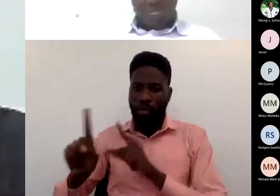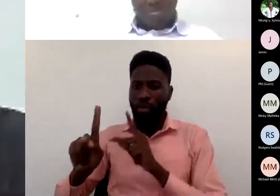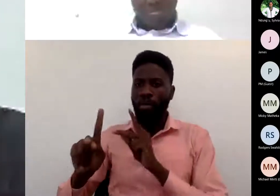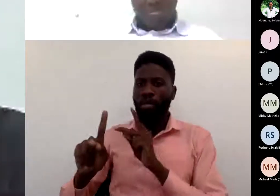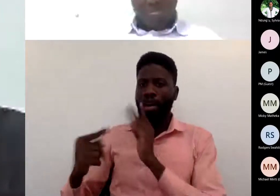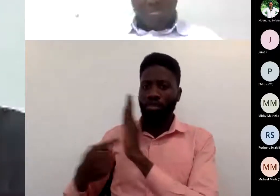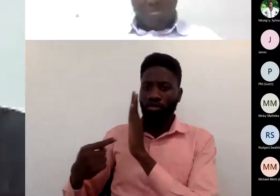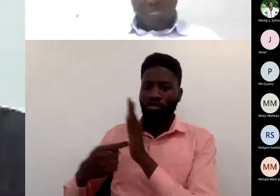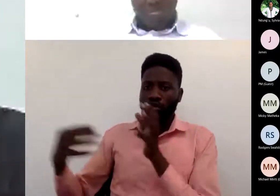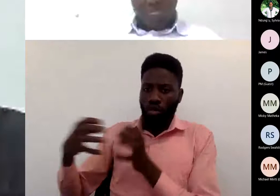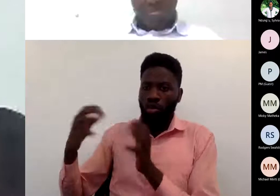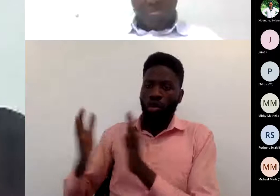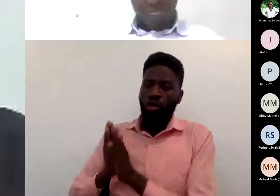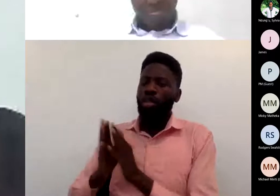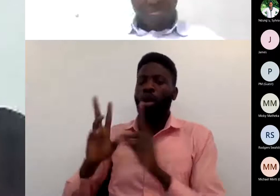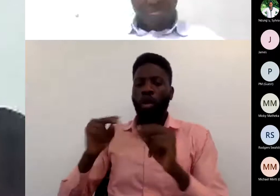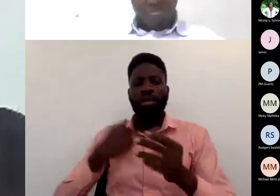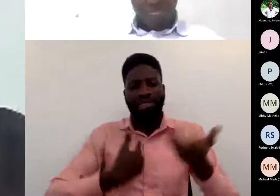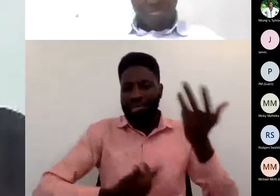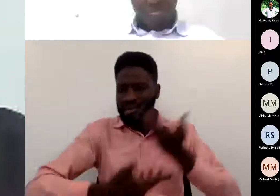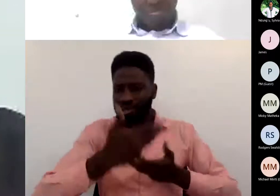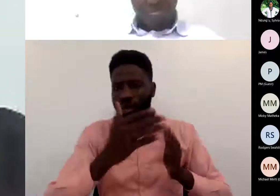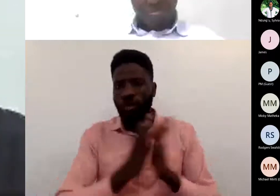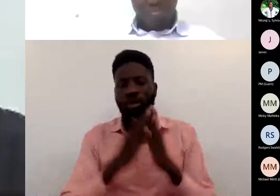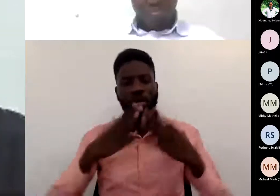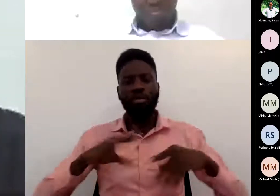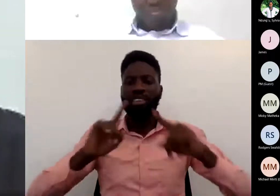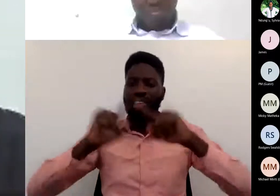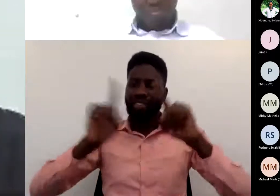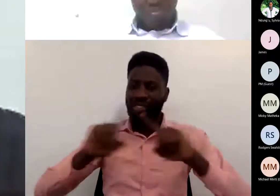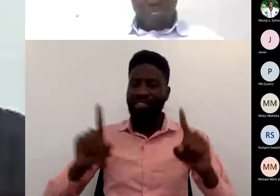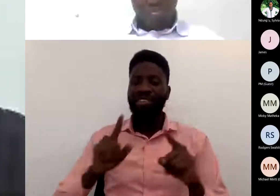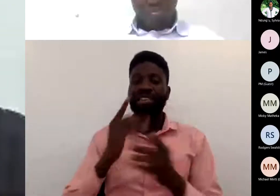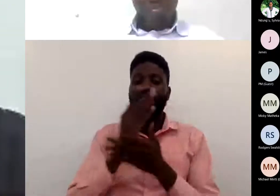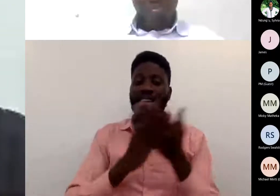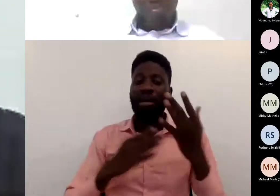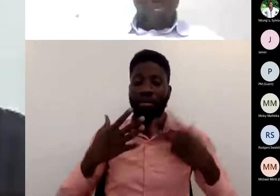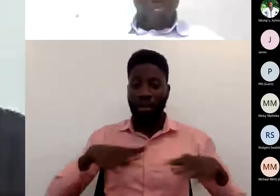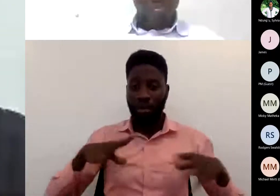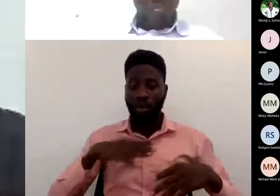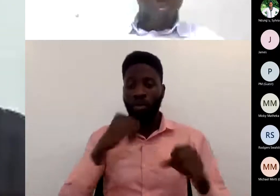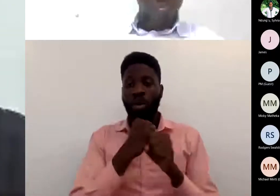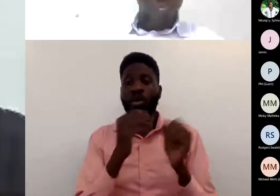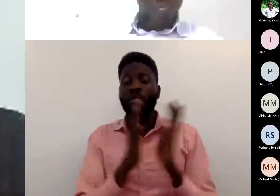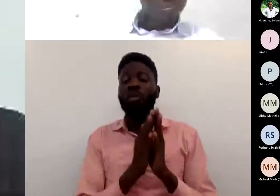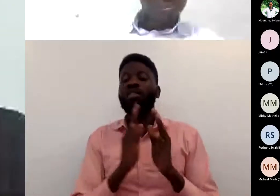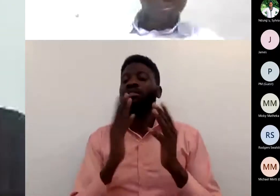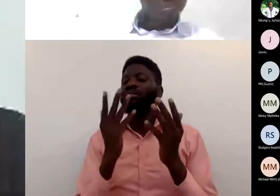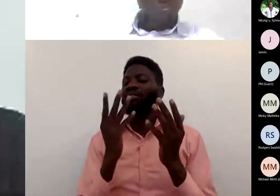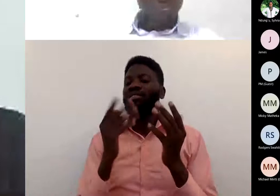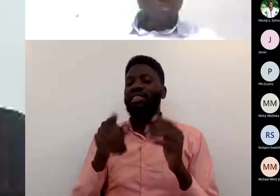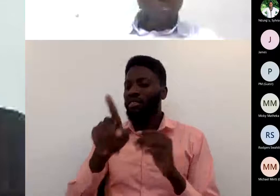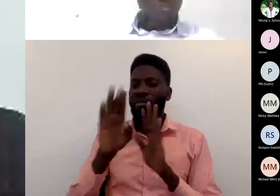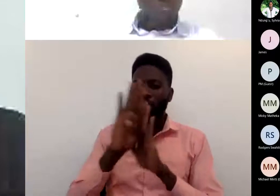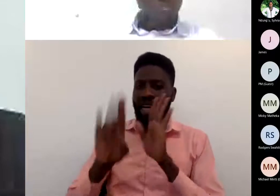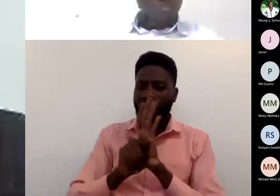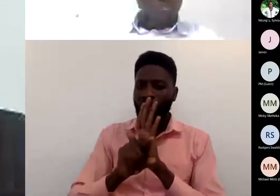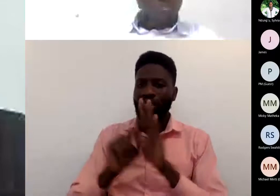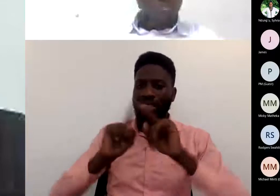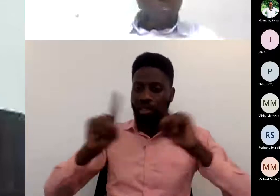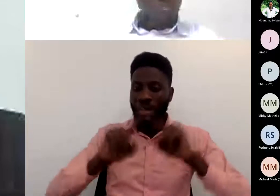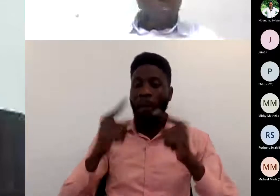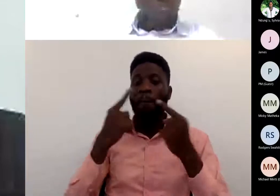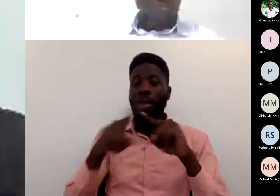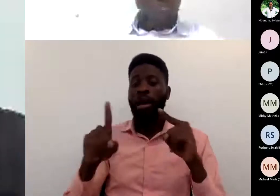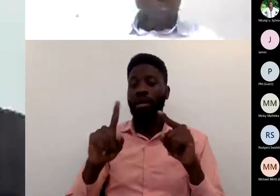interact with all sorts of people. Some of my colleagues on this call do different things, but we find a way of aligning together as a team.